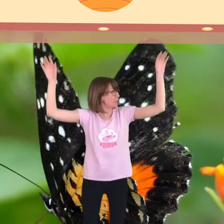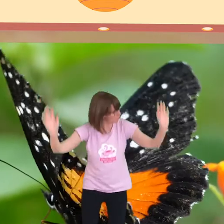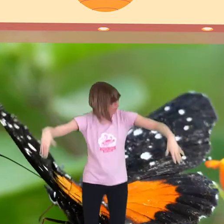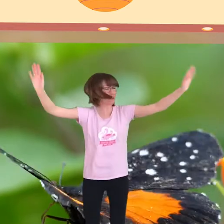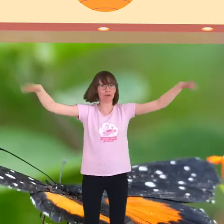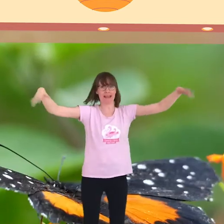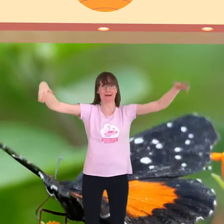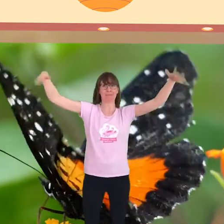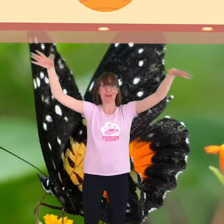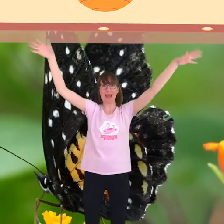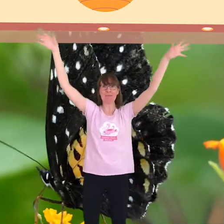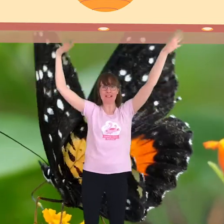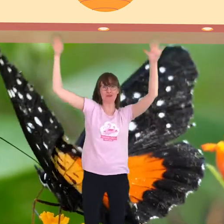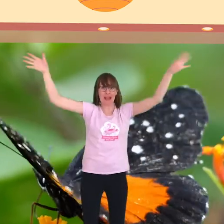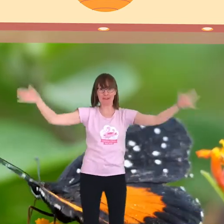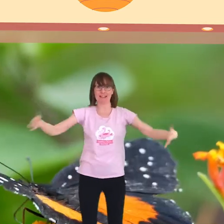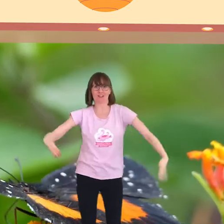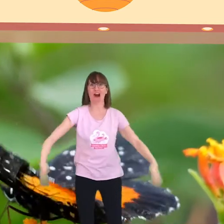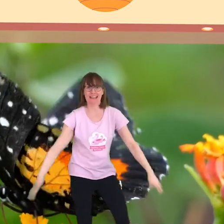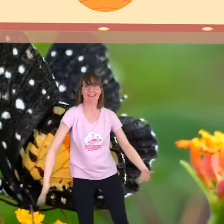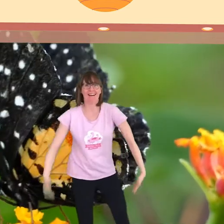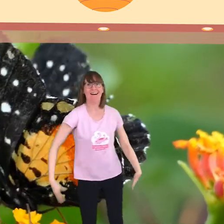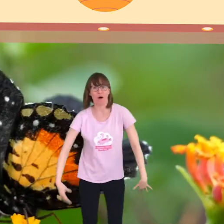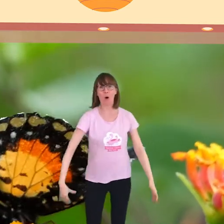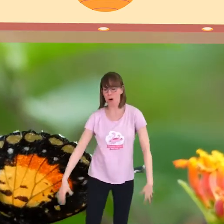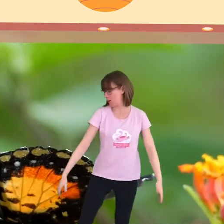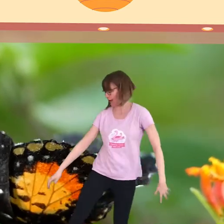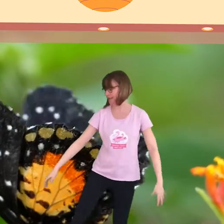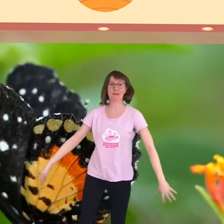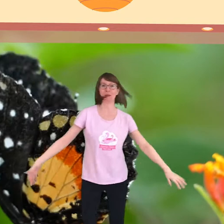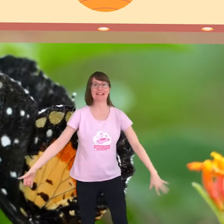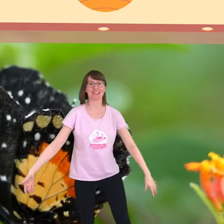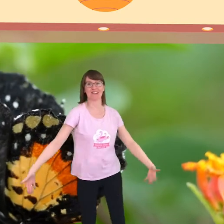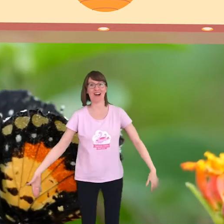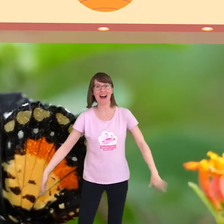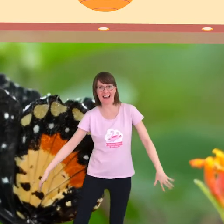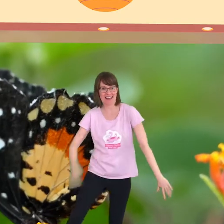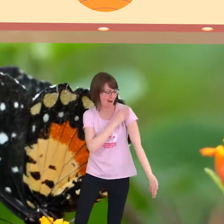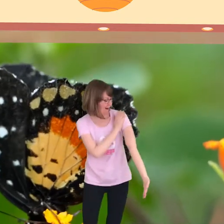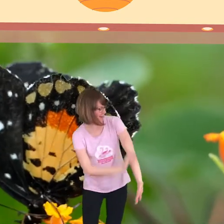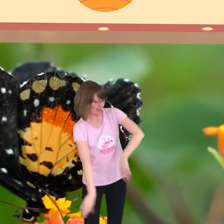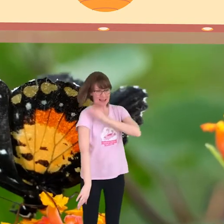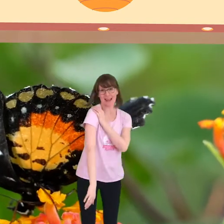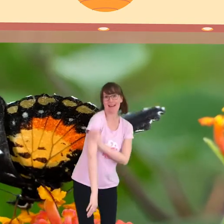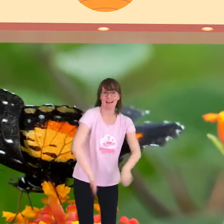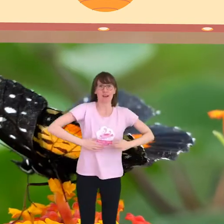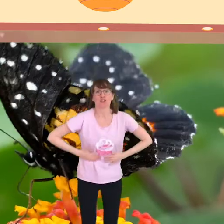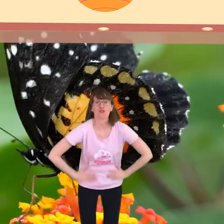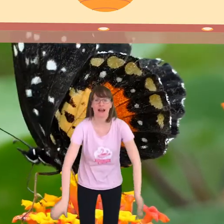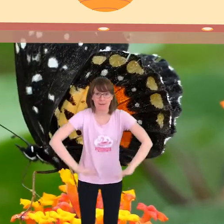And then can you shake everything? And make sure that everything's dry. Get those wings dry. That's